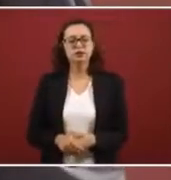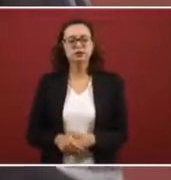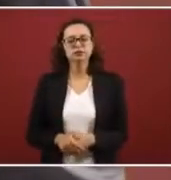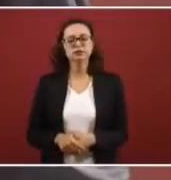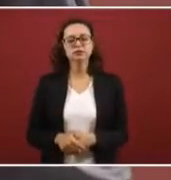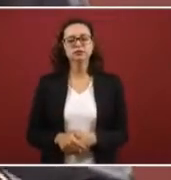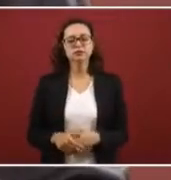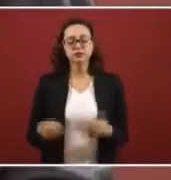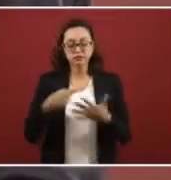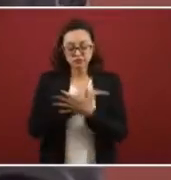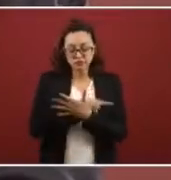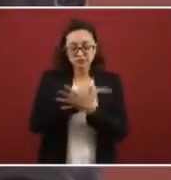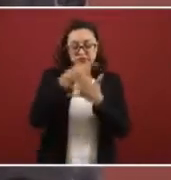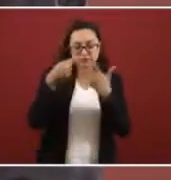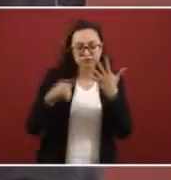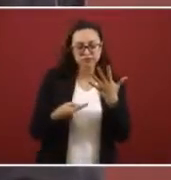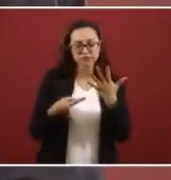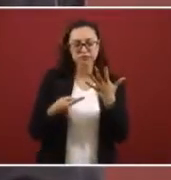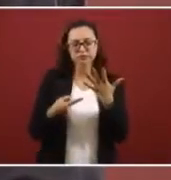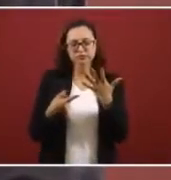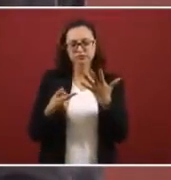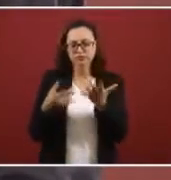we have it